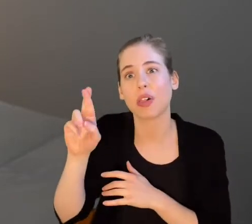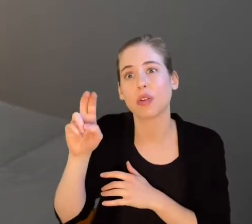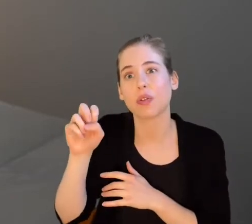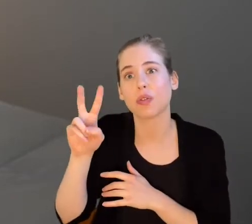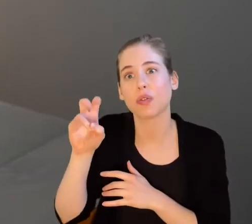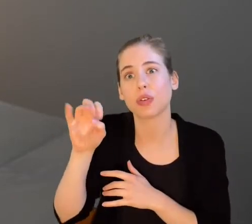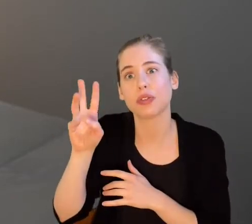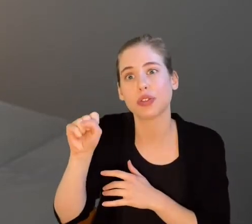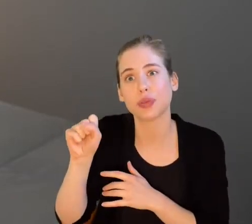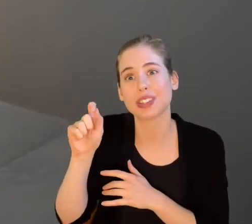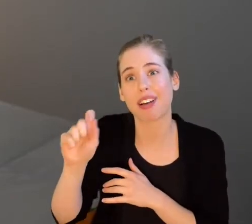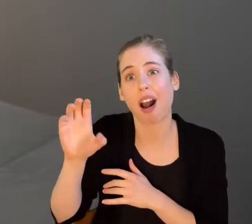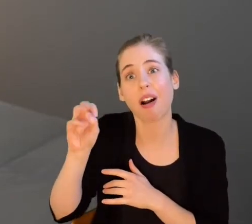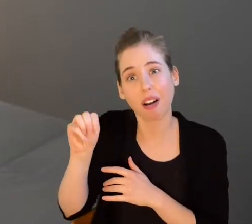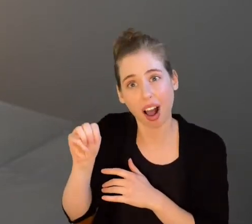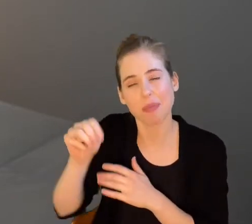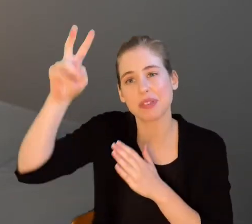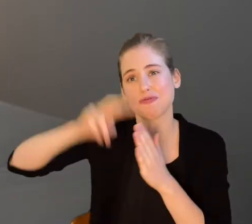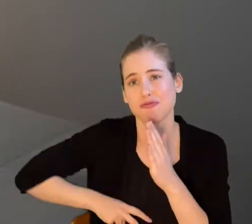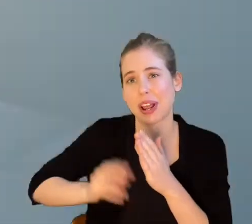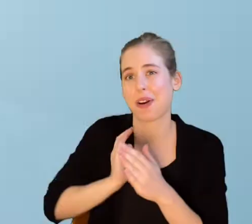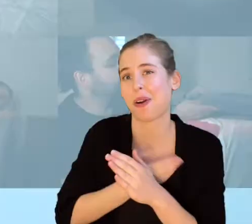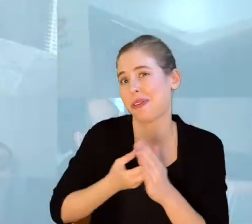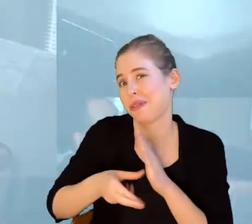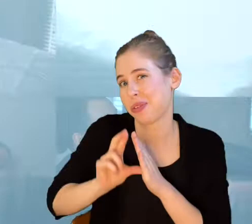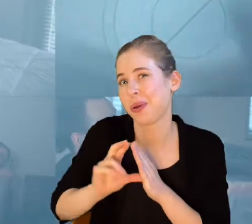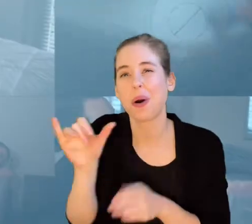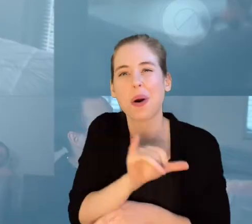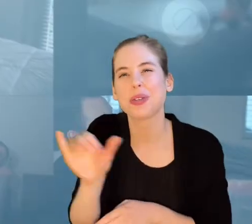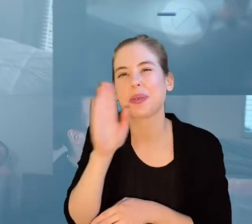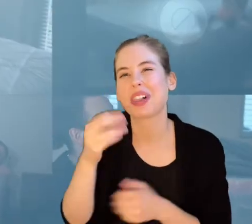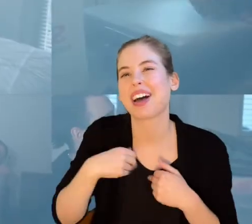latest deals and coupons there. Okay, on to the review.